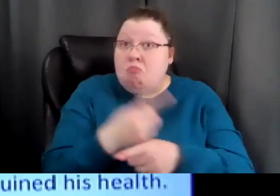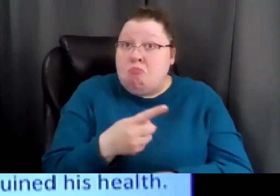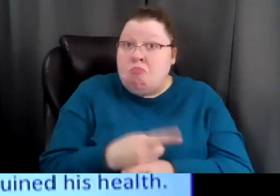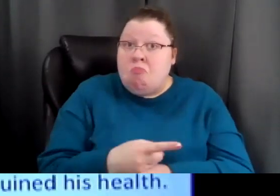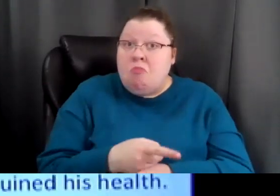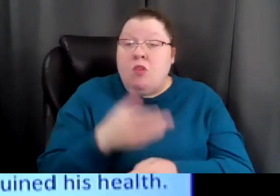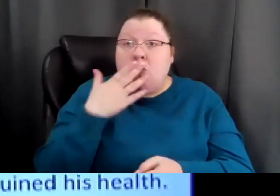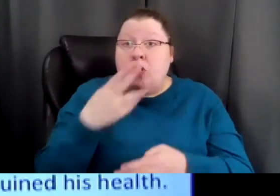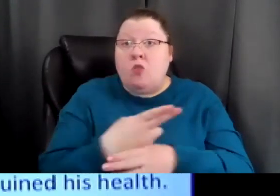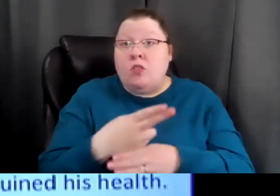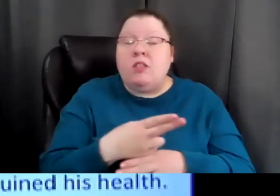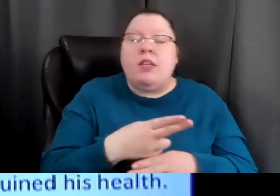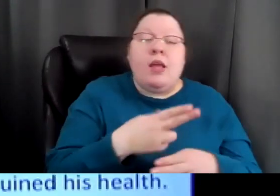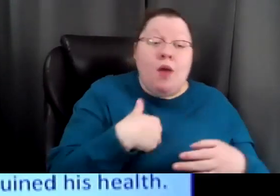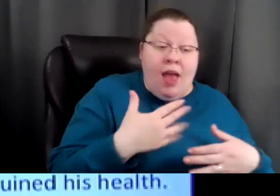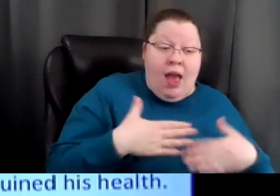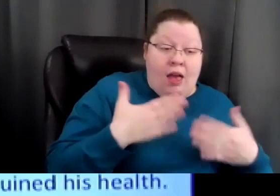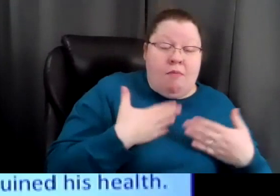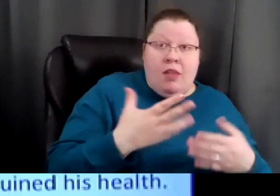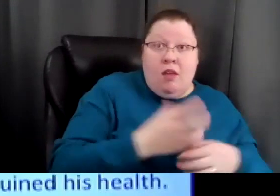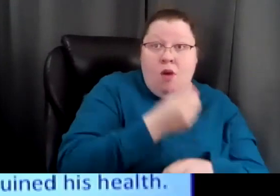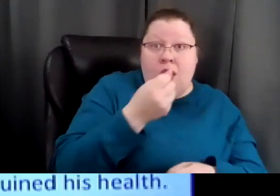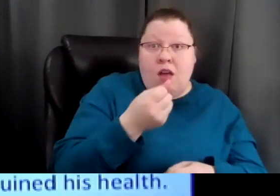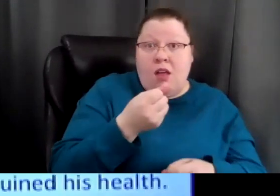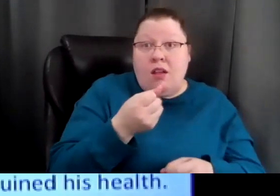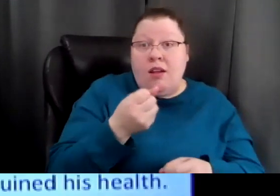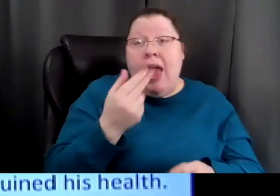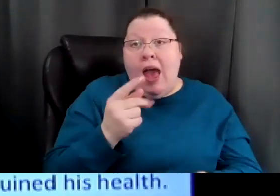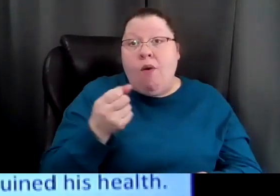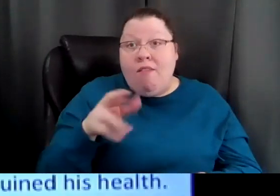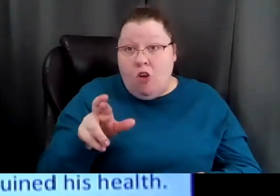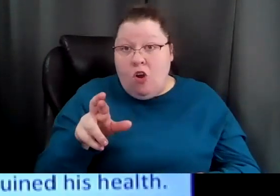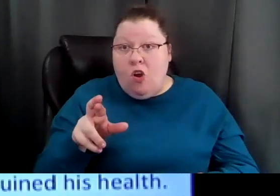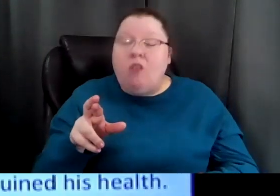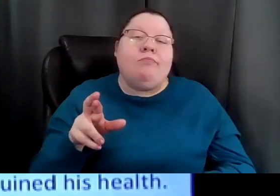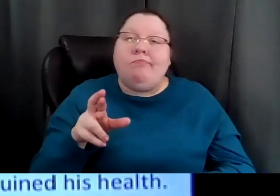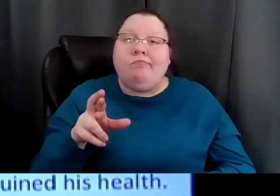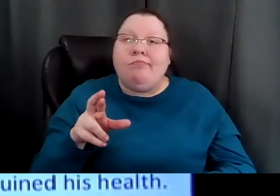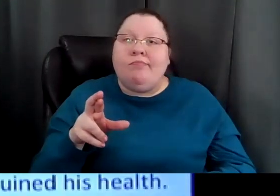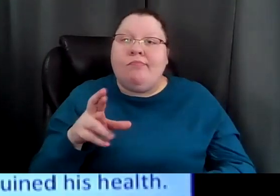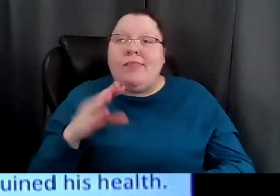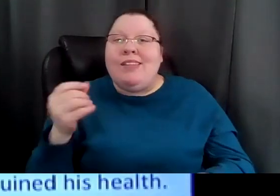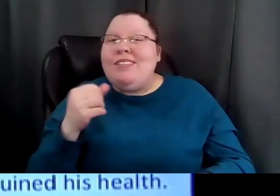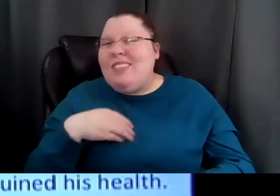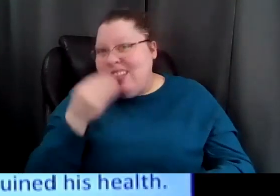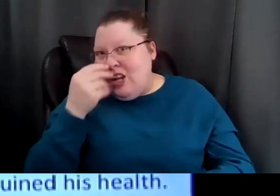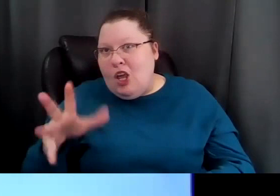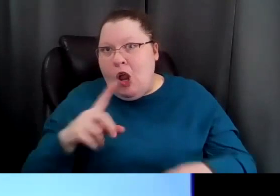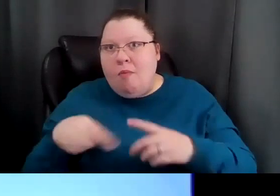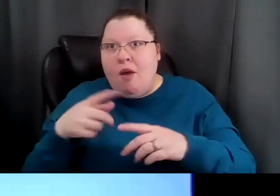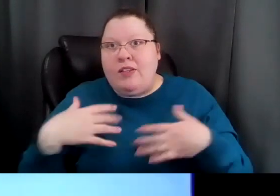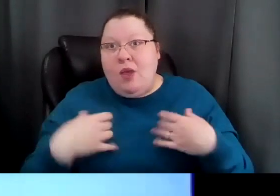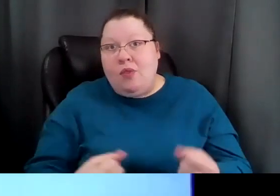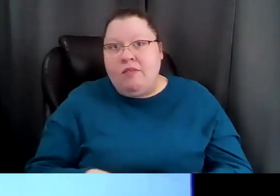He was glad he won, however, and didn't care about his health. So be on the watch out for run-on